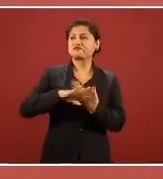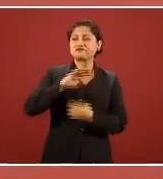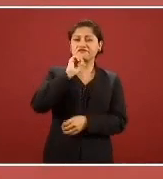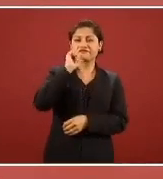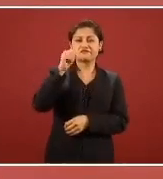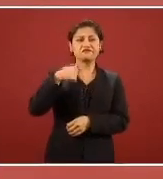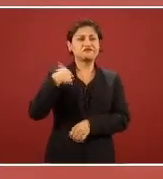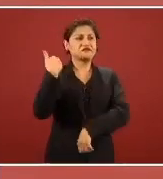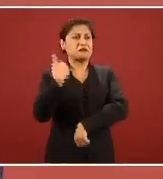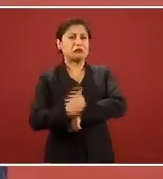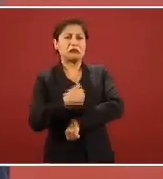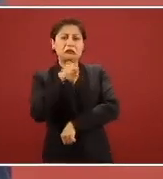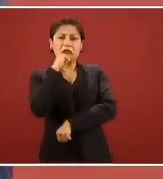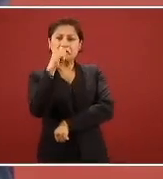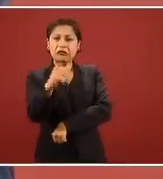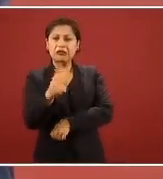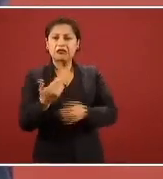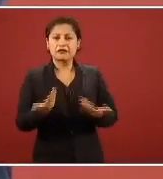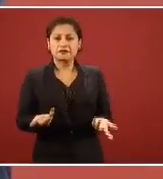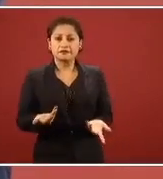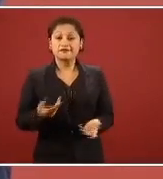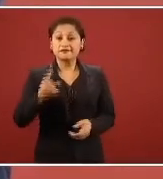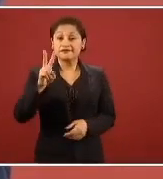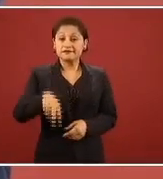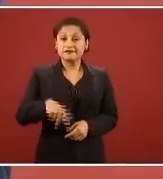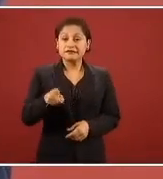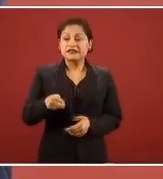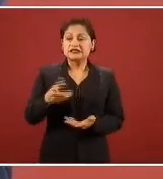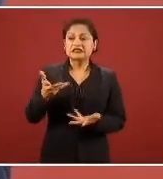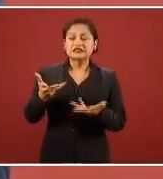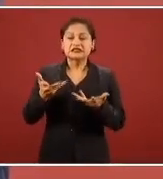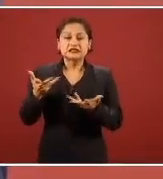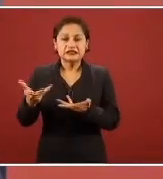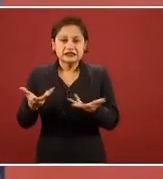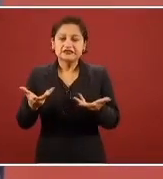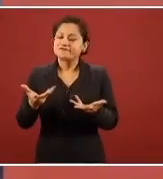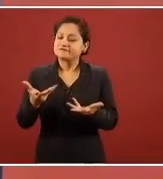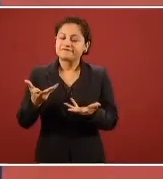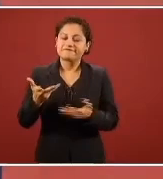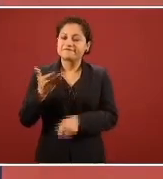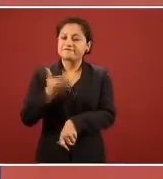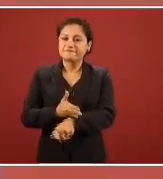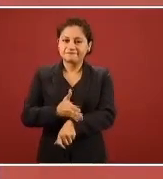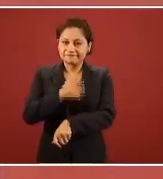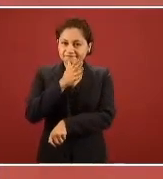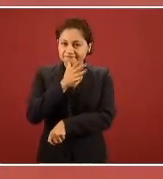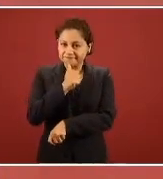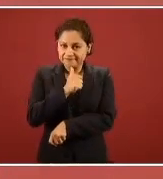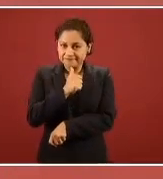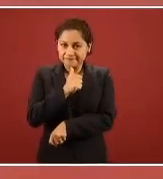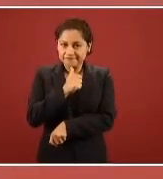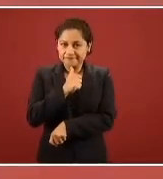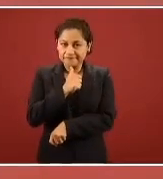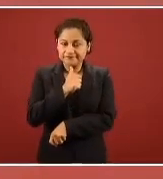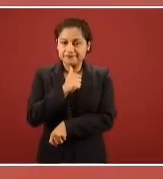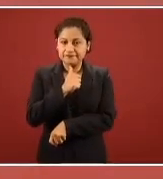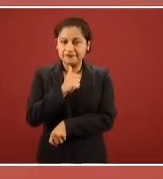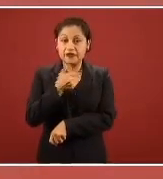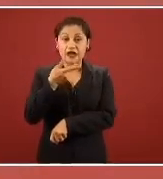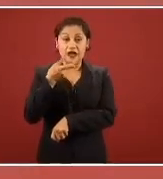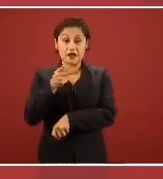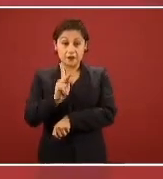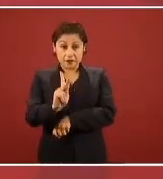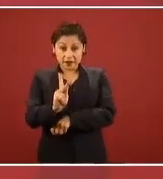A los intocables. The untouchables. Y eso. And that. Ya